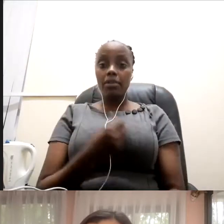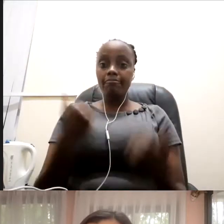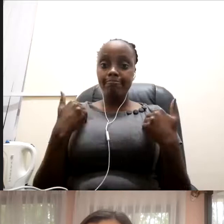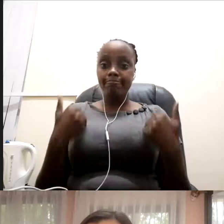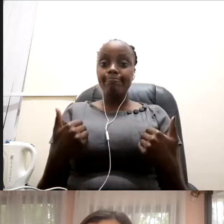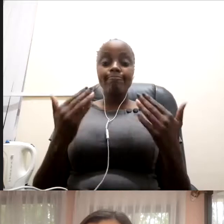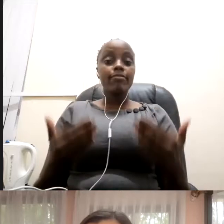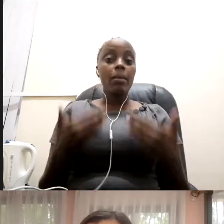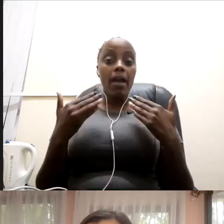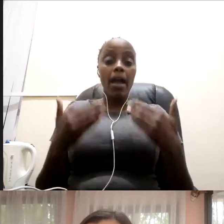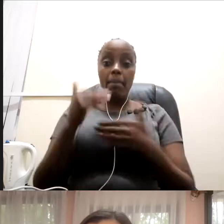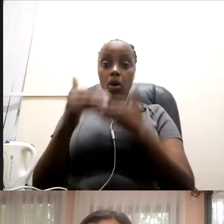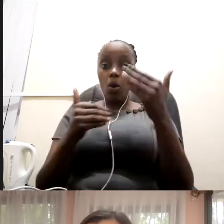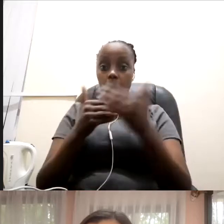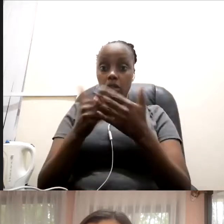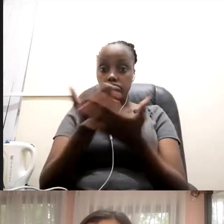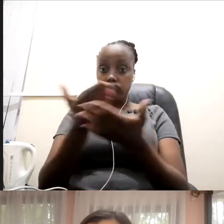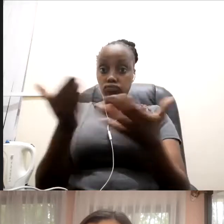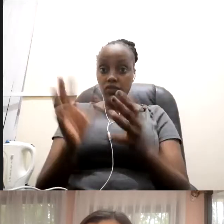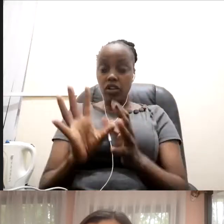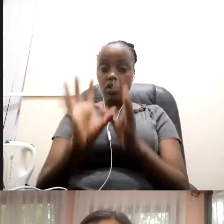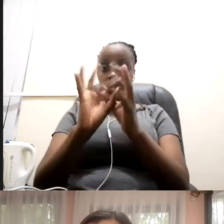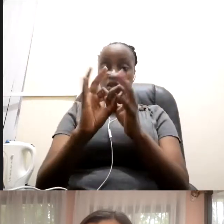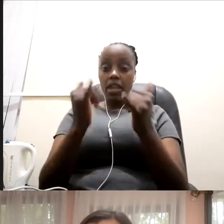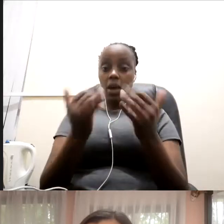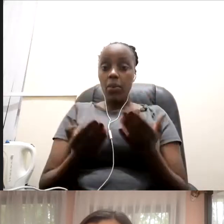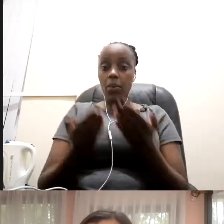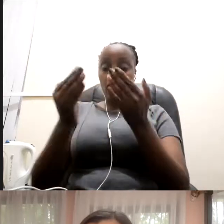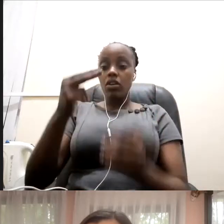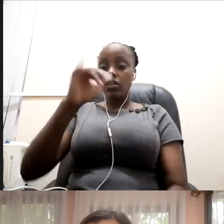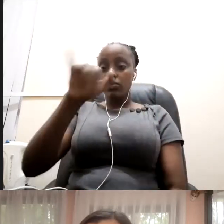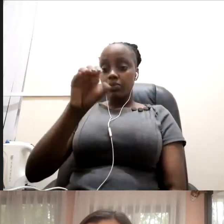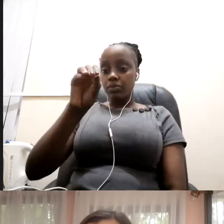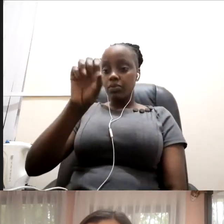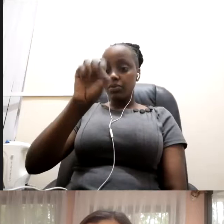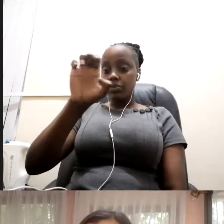all of you have joined us, and I will turn it back to Jose.